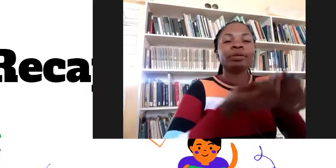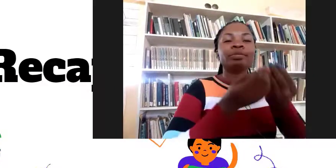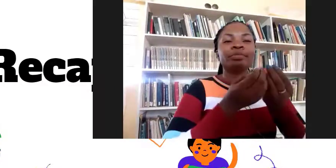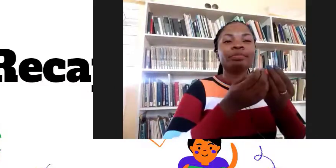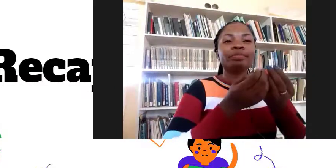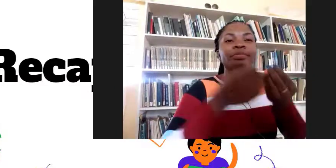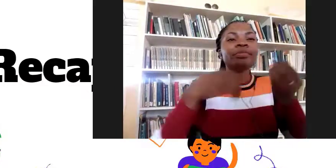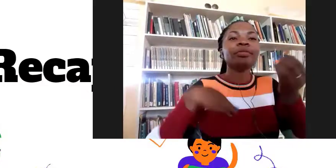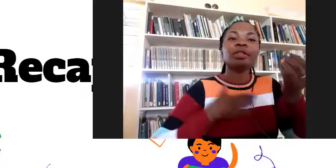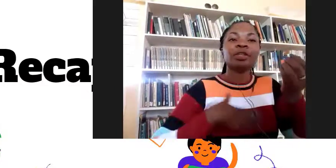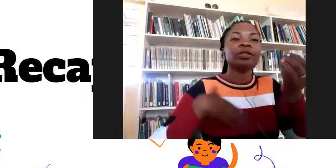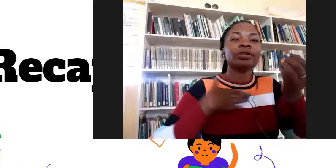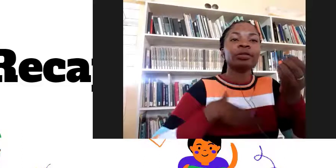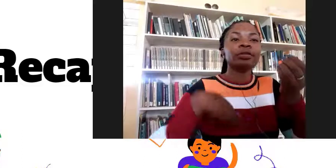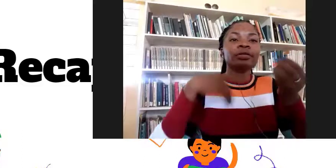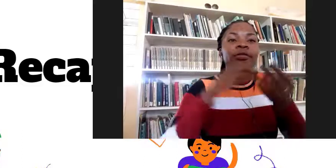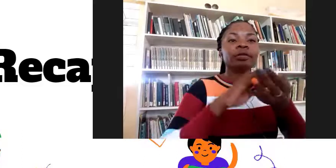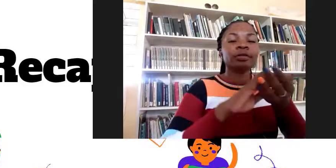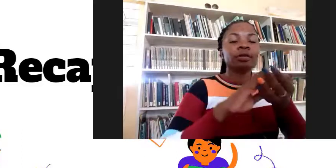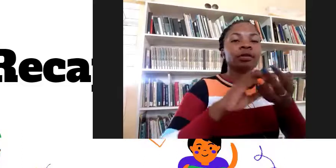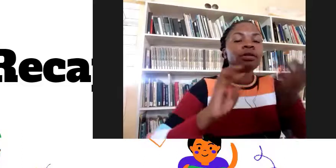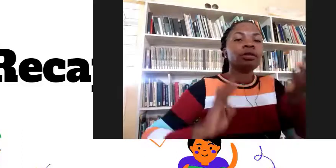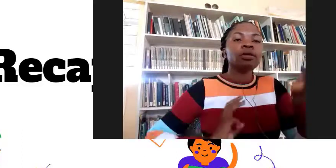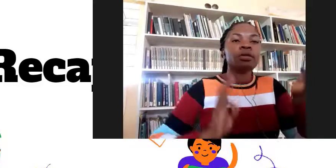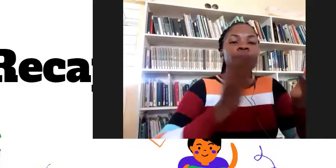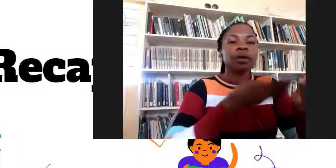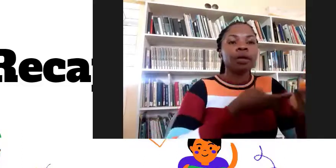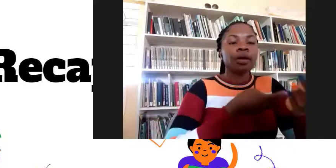we believe, or I believe that